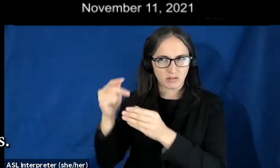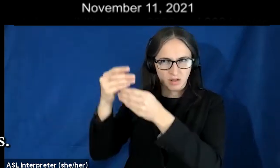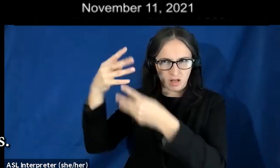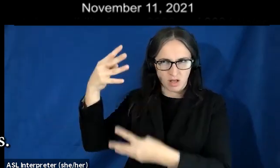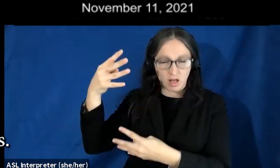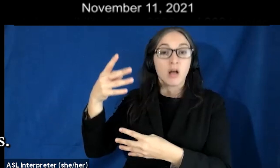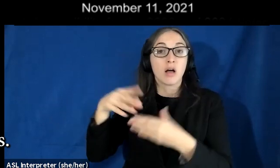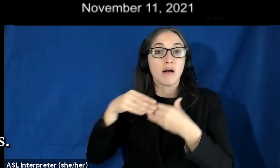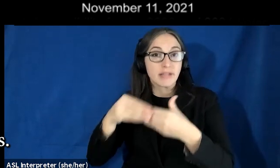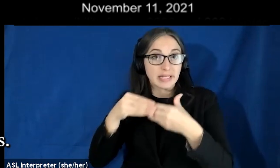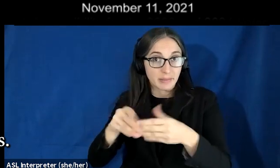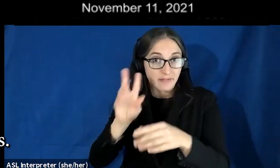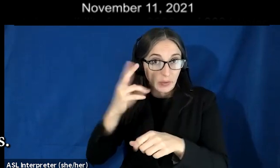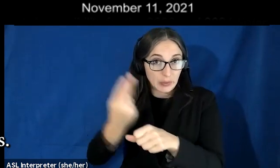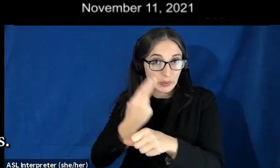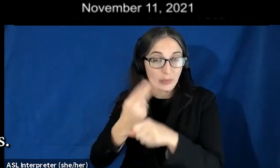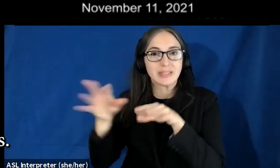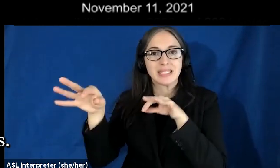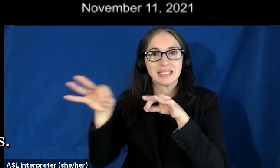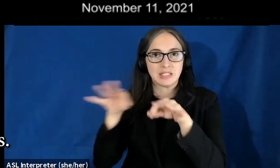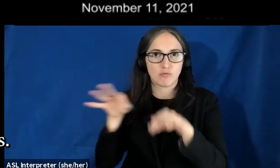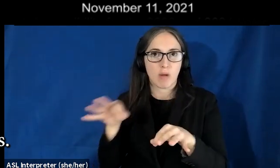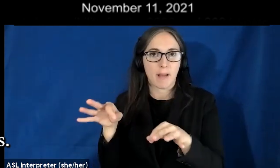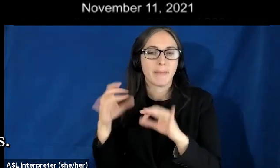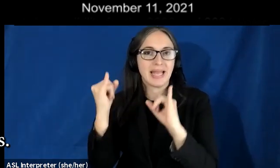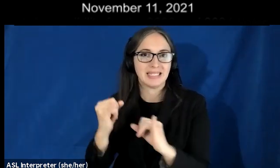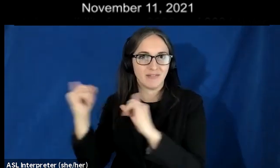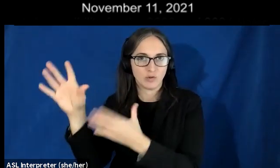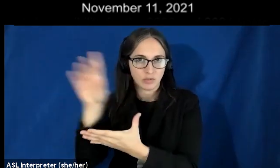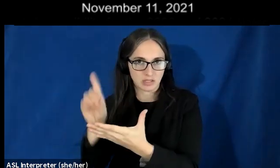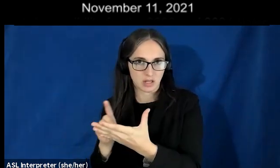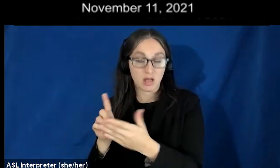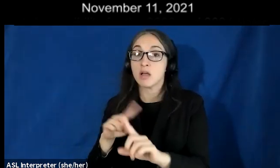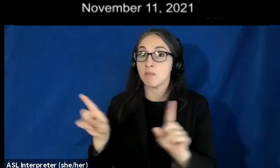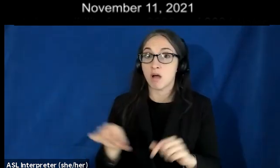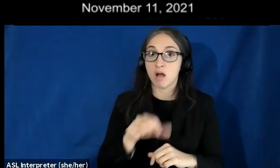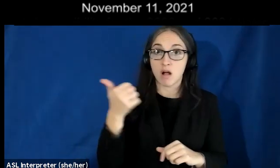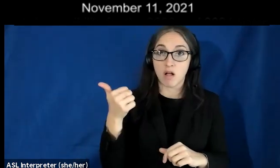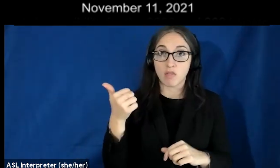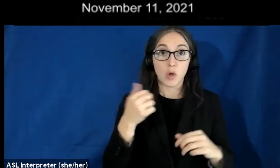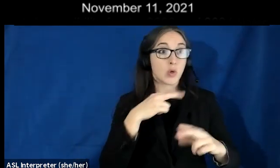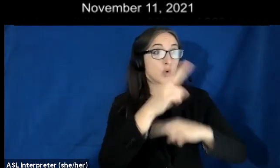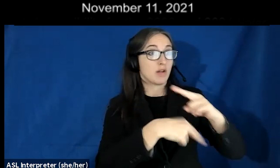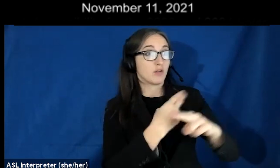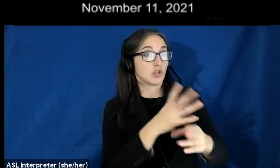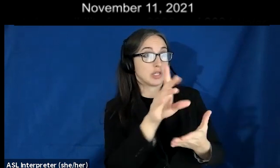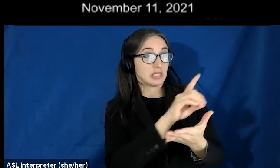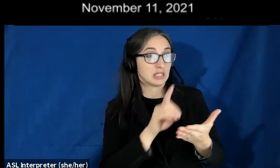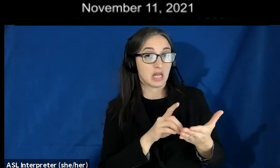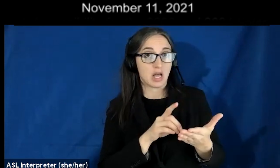Flexibility in use describes the individual design, but others, when you say universal design, you also